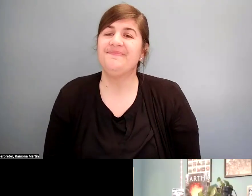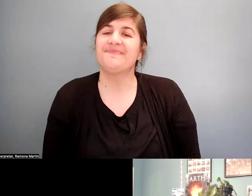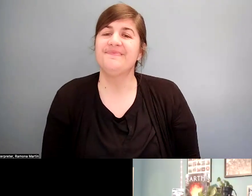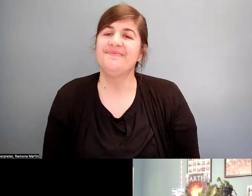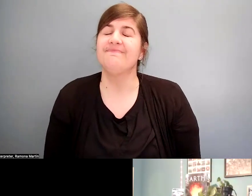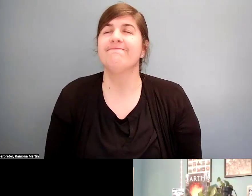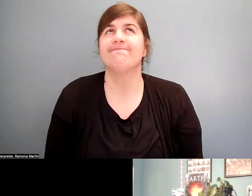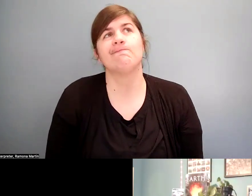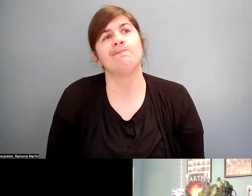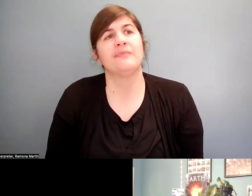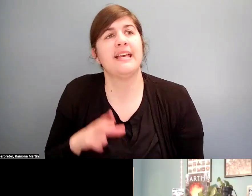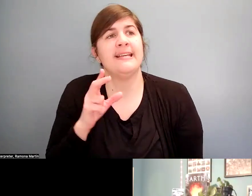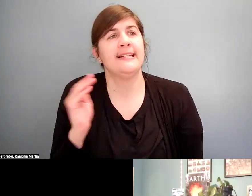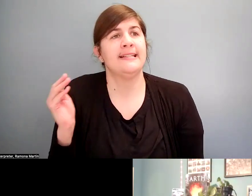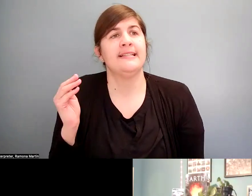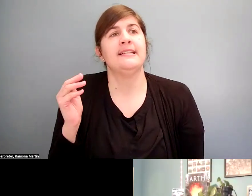Um,